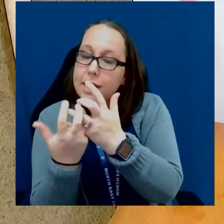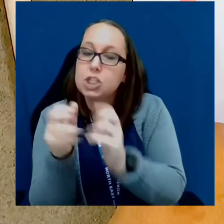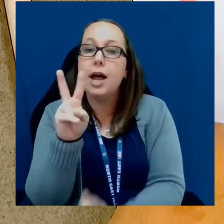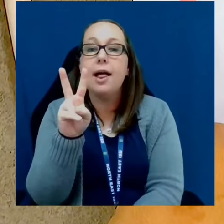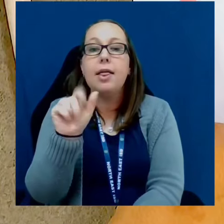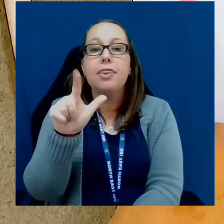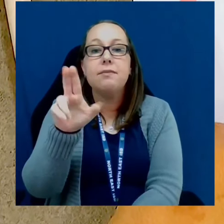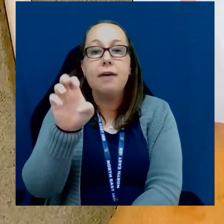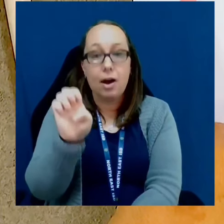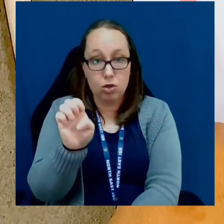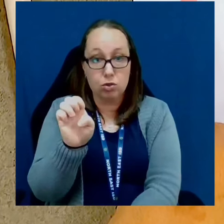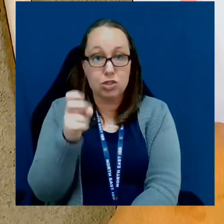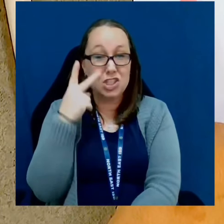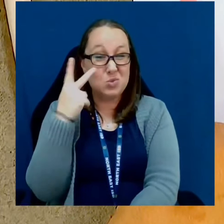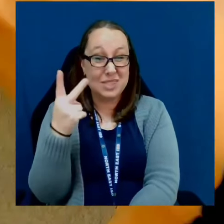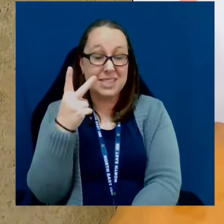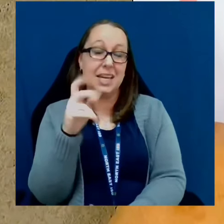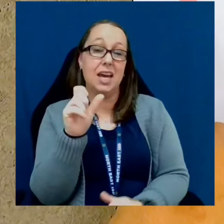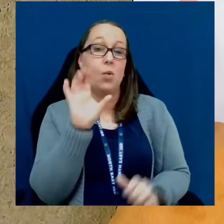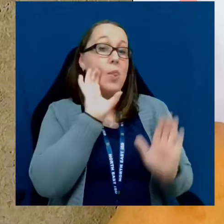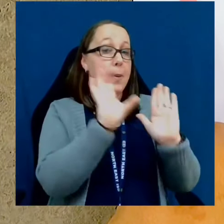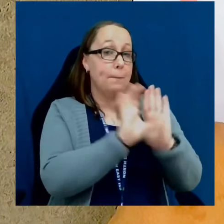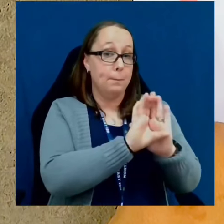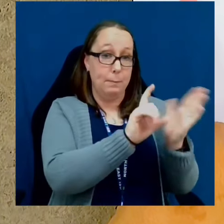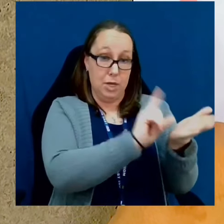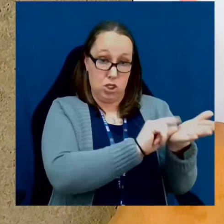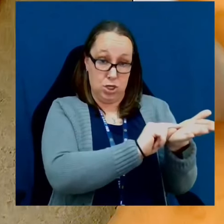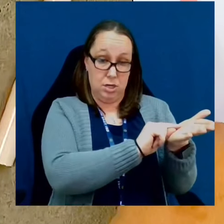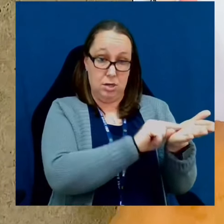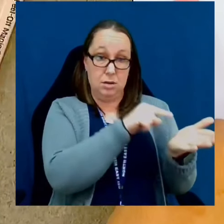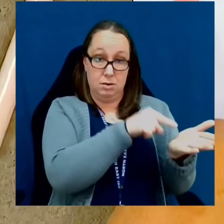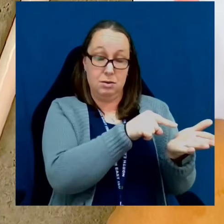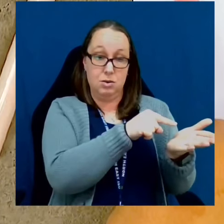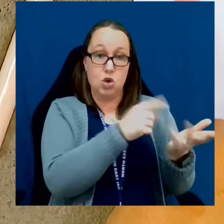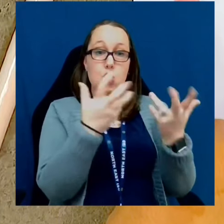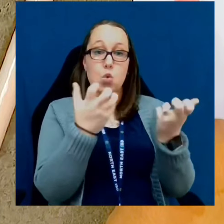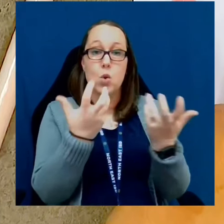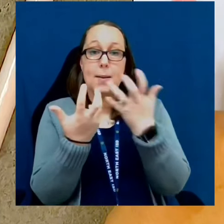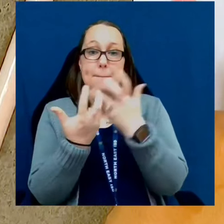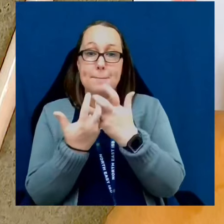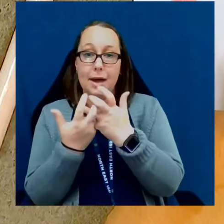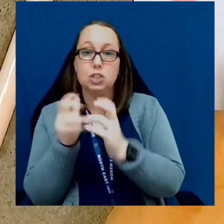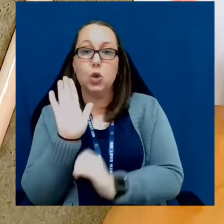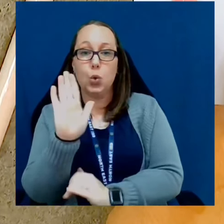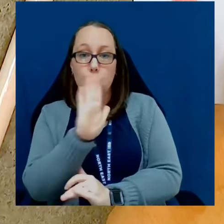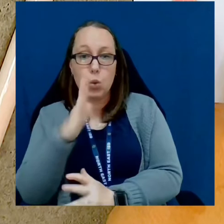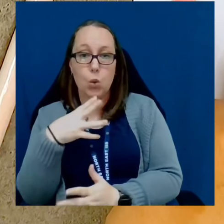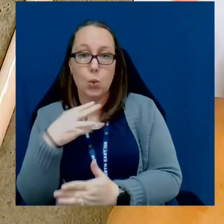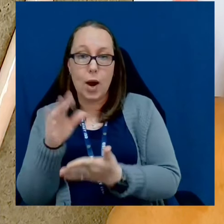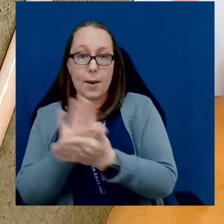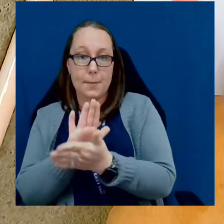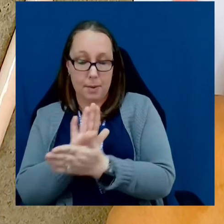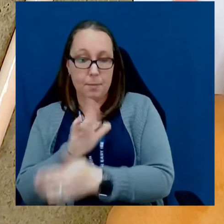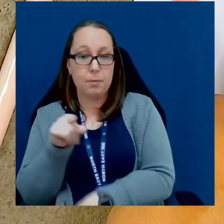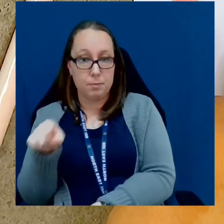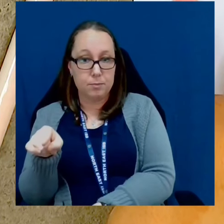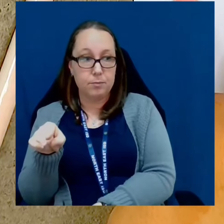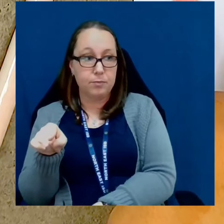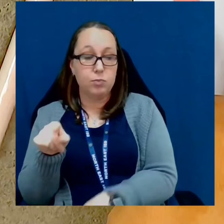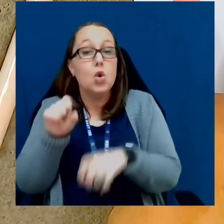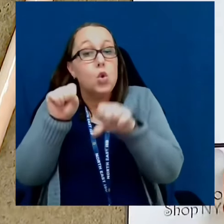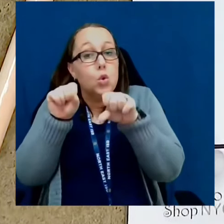you see on the left to what you're drawing on the right. As you're moving along from one square to another, it's okay